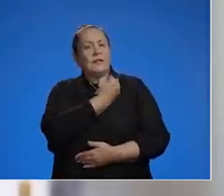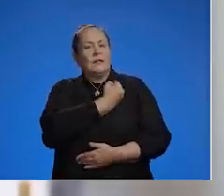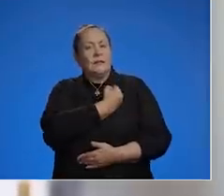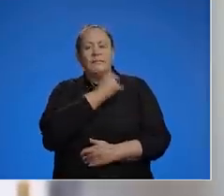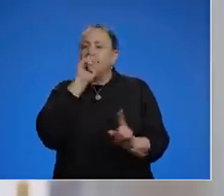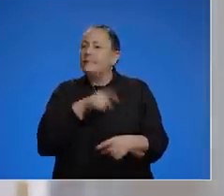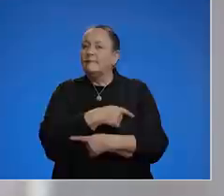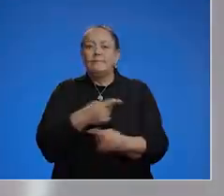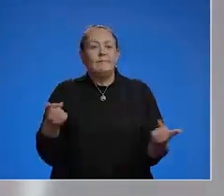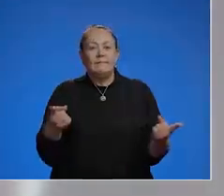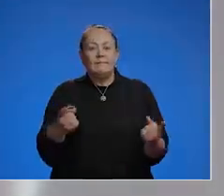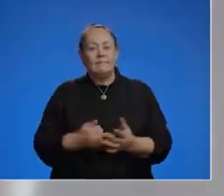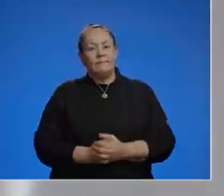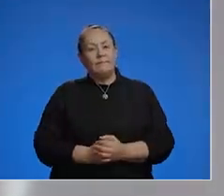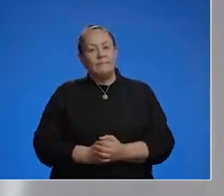sins away.